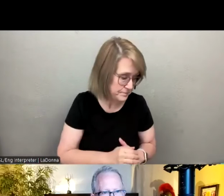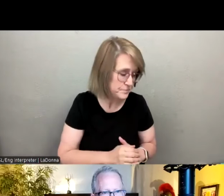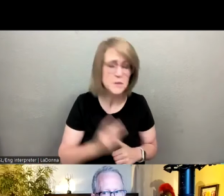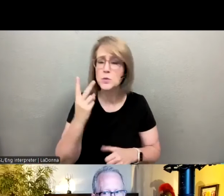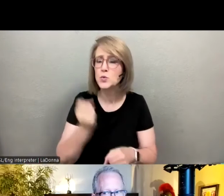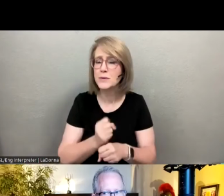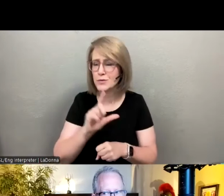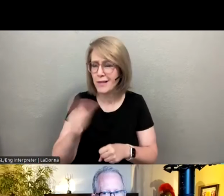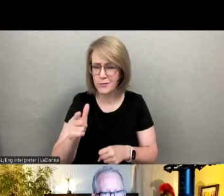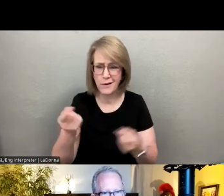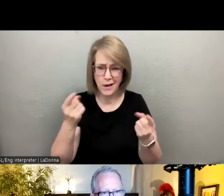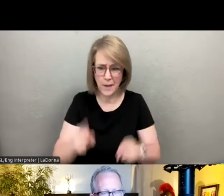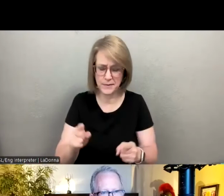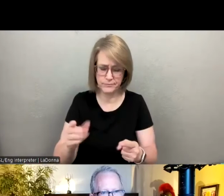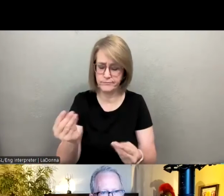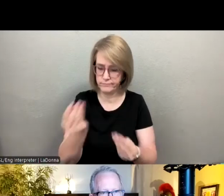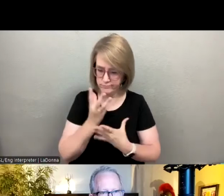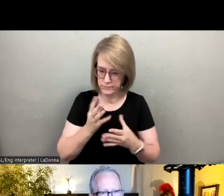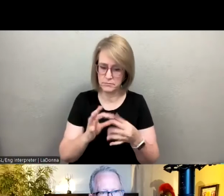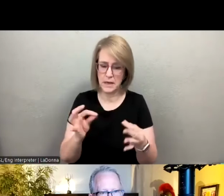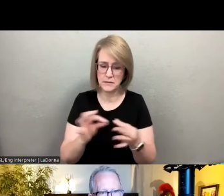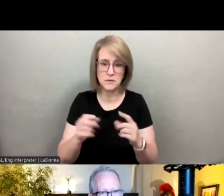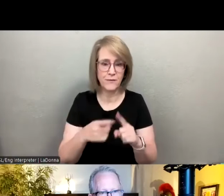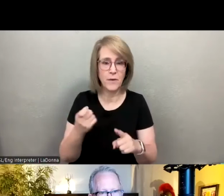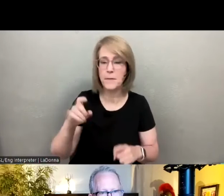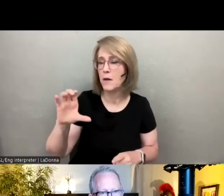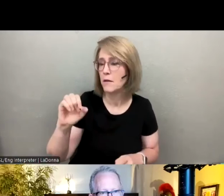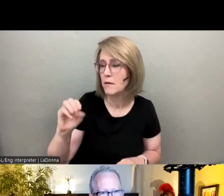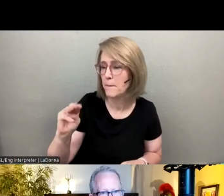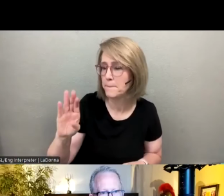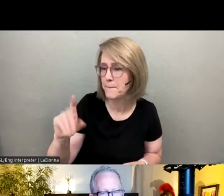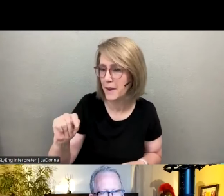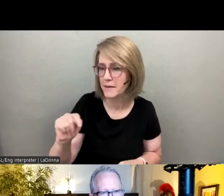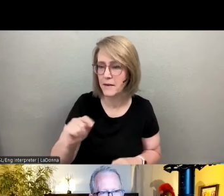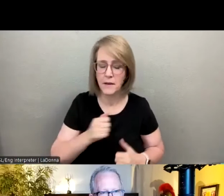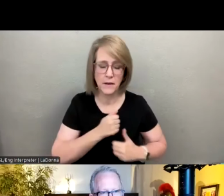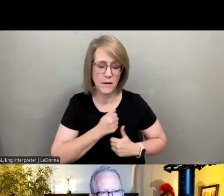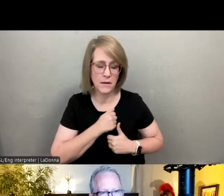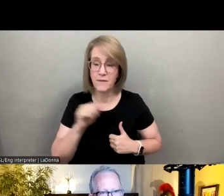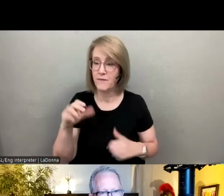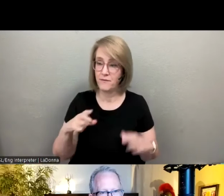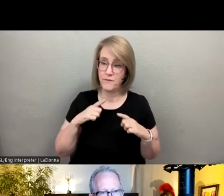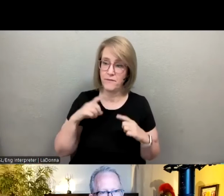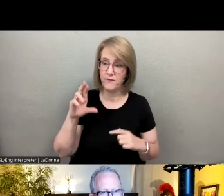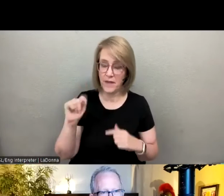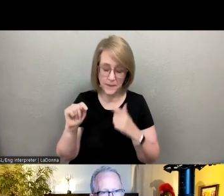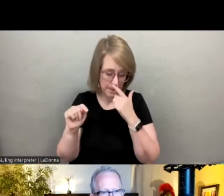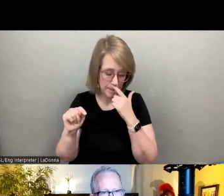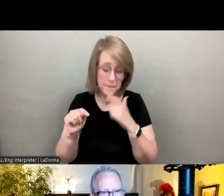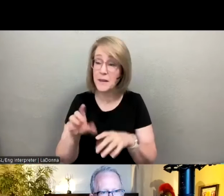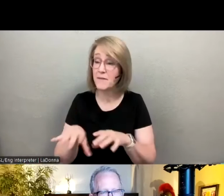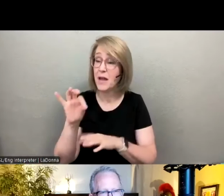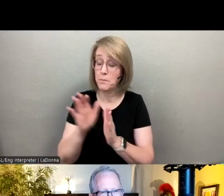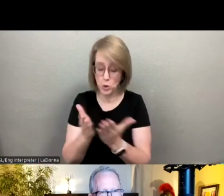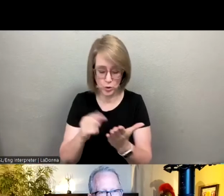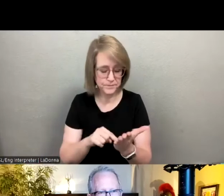blue from this combat vet. And he said, hey, I don't even know how he heard about me, but he had found the book. And he said, I read a poem in there.